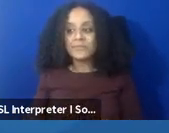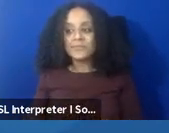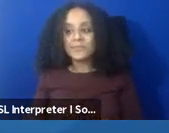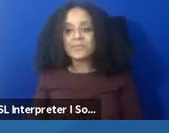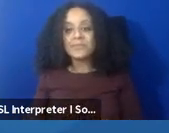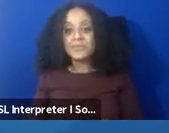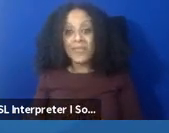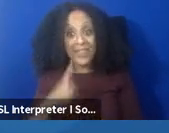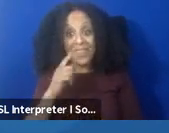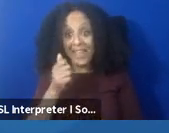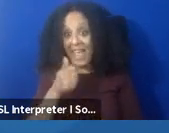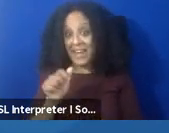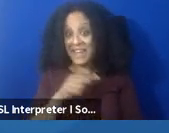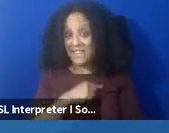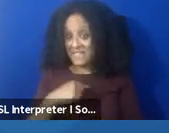I think any of us probably can.